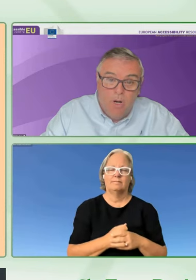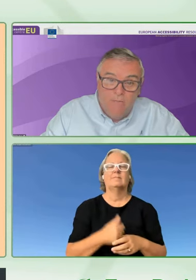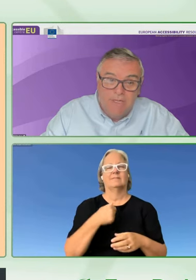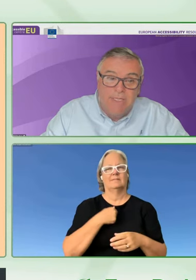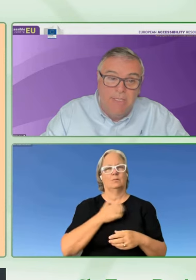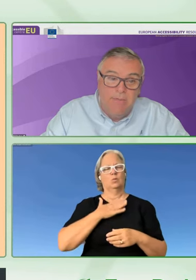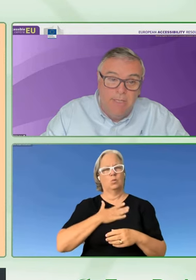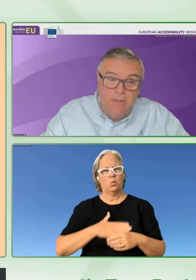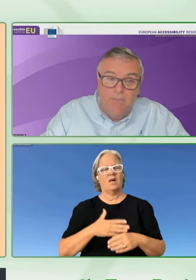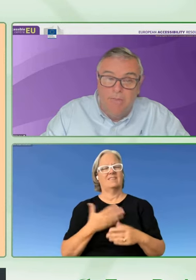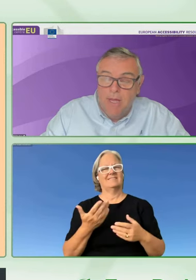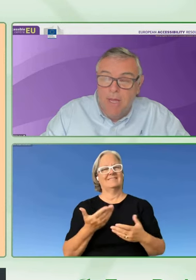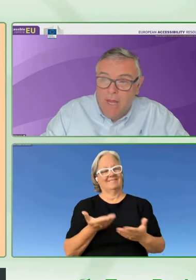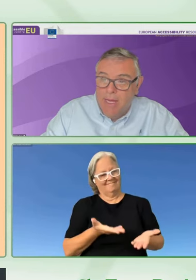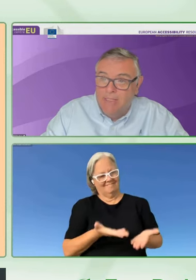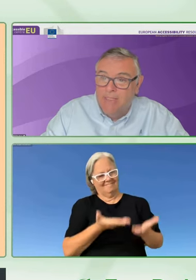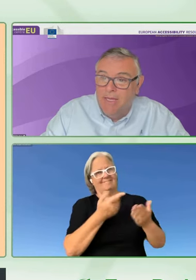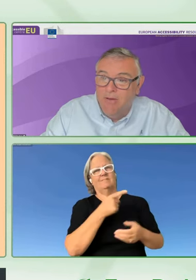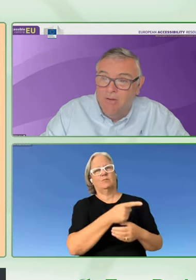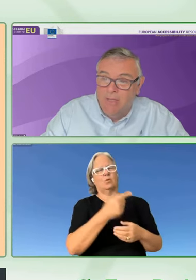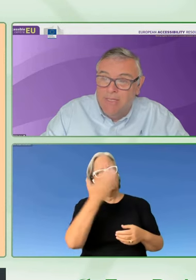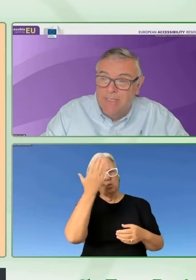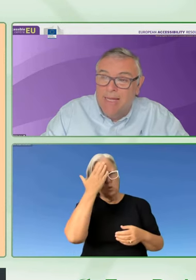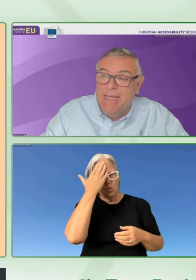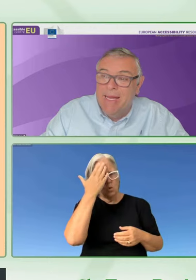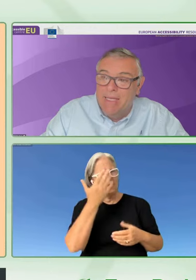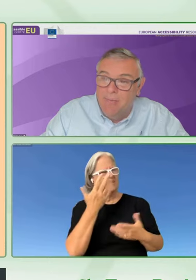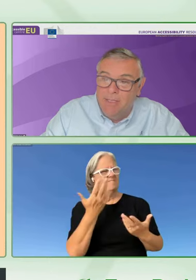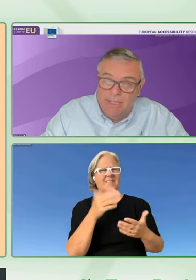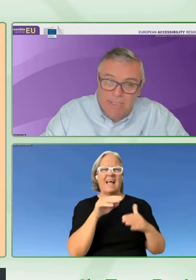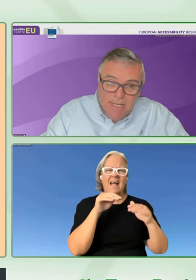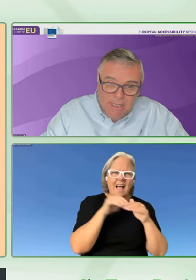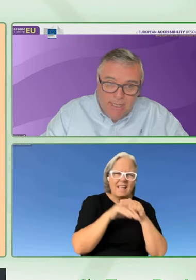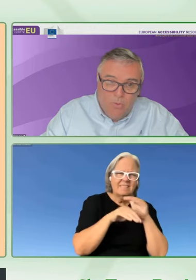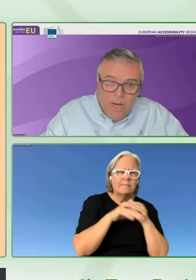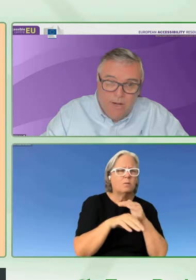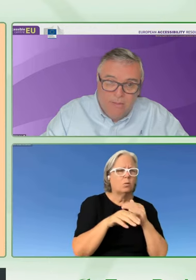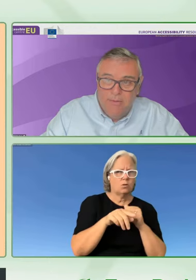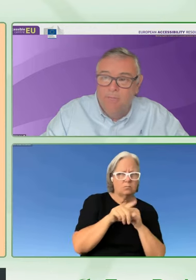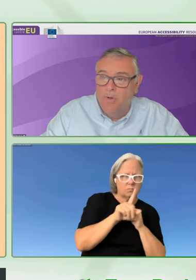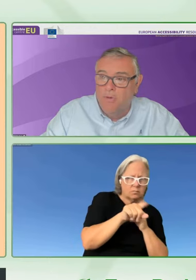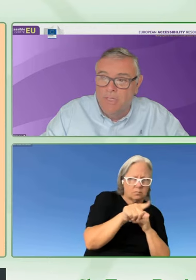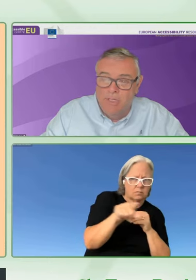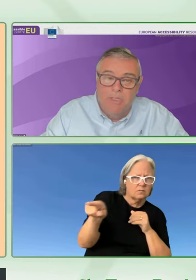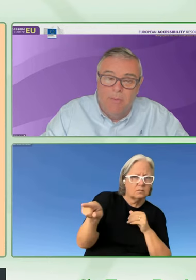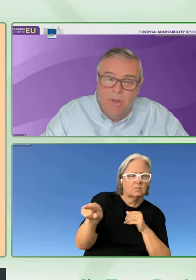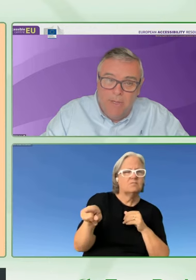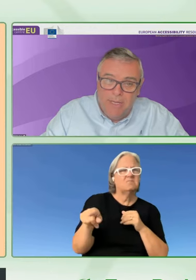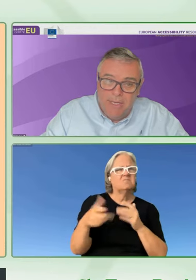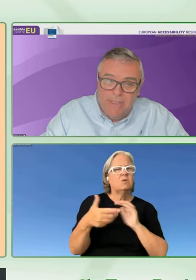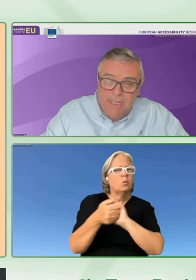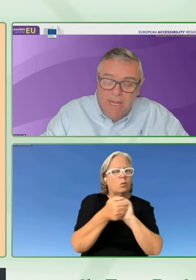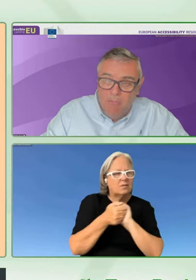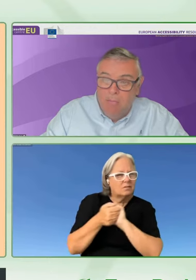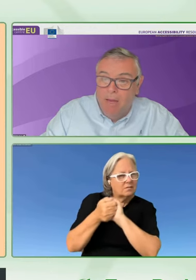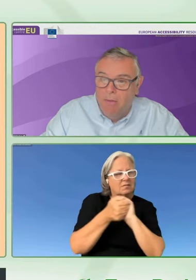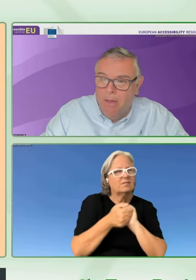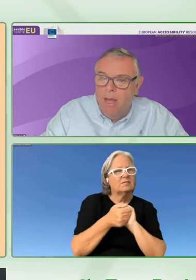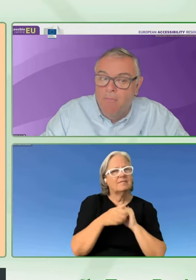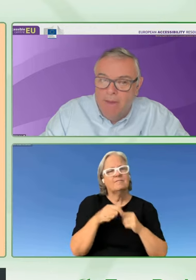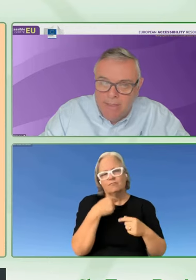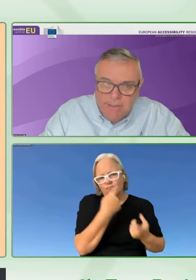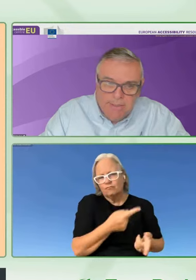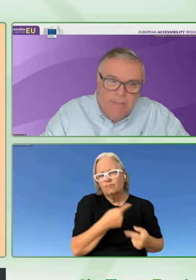the awareness of accessibility of the stakeholders, and the activities that we are producing, developing, is